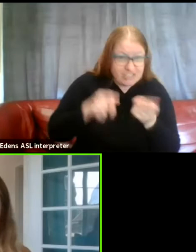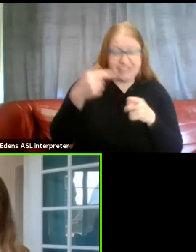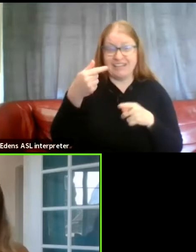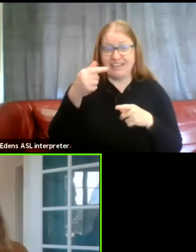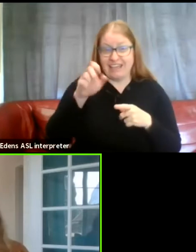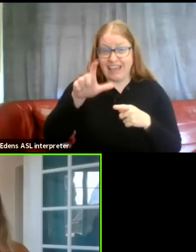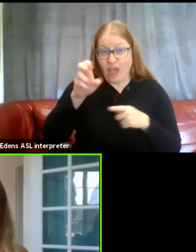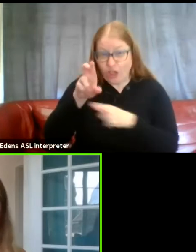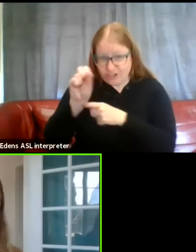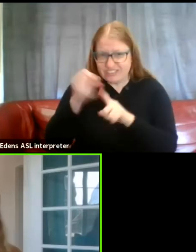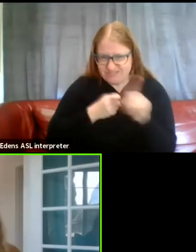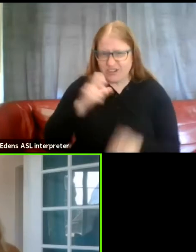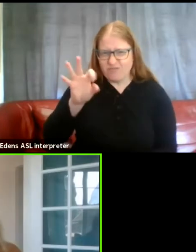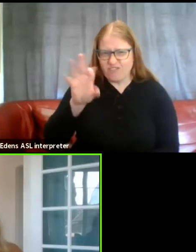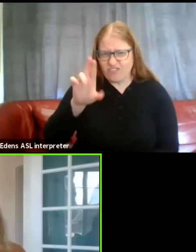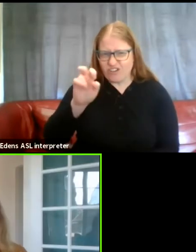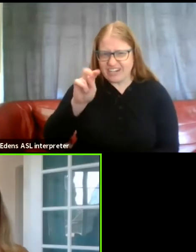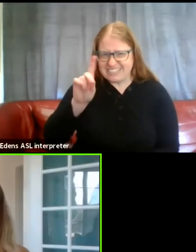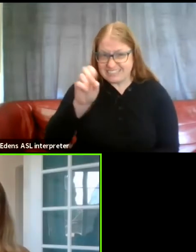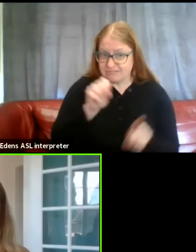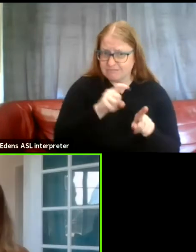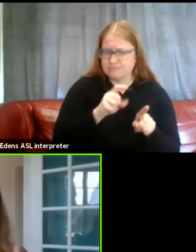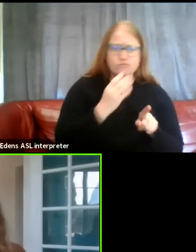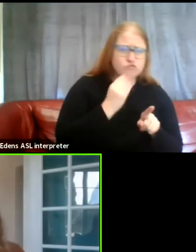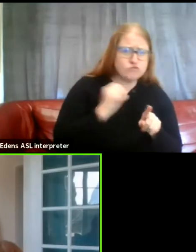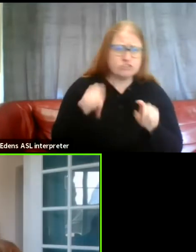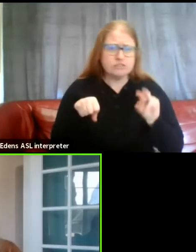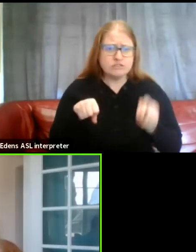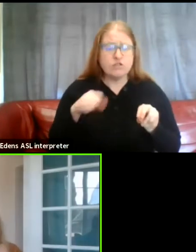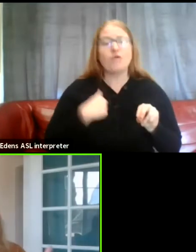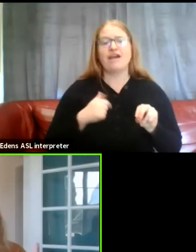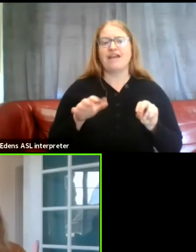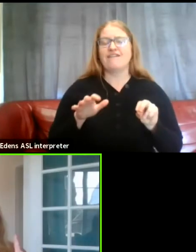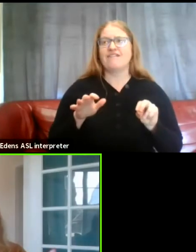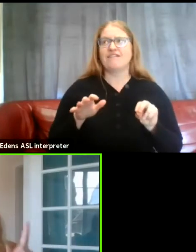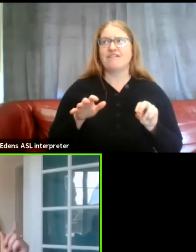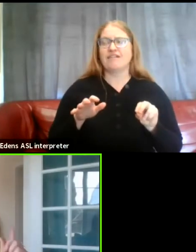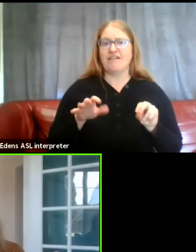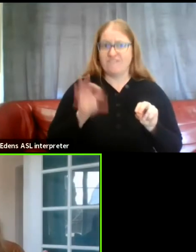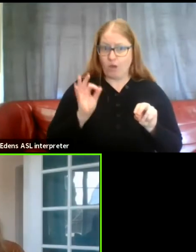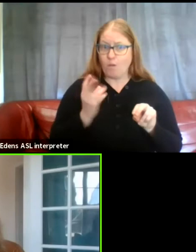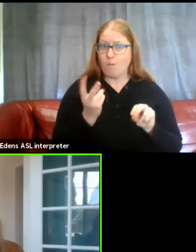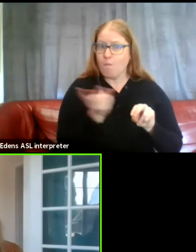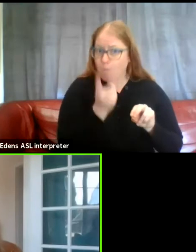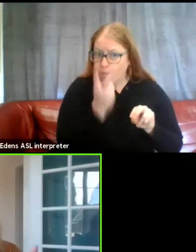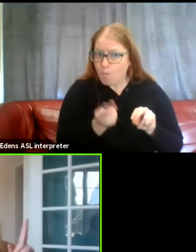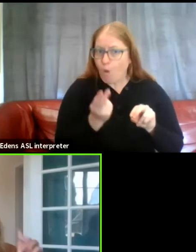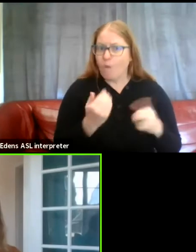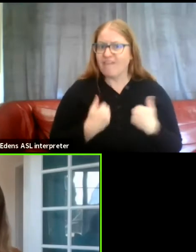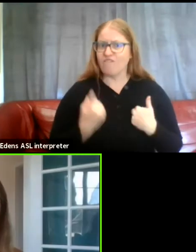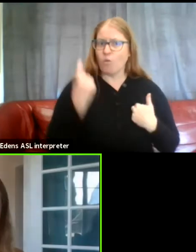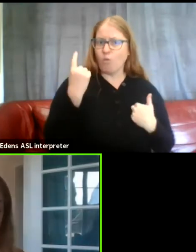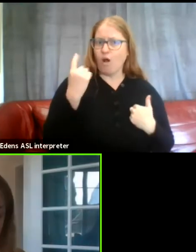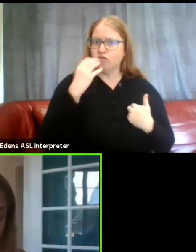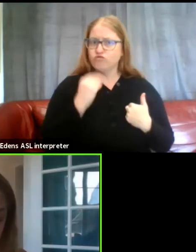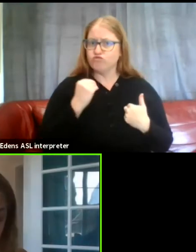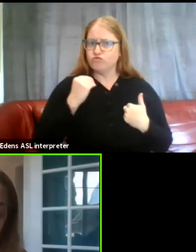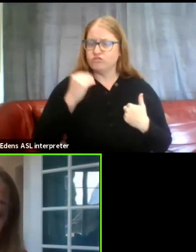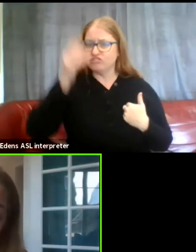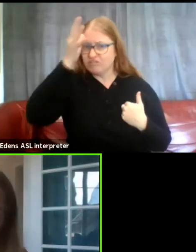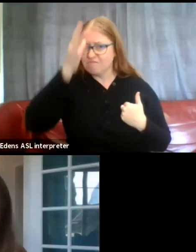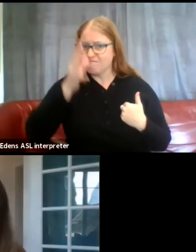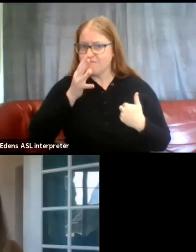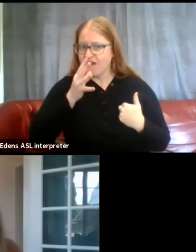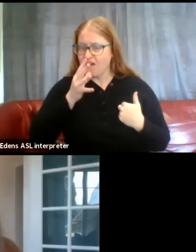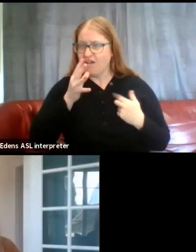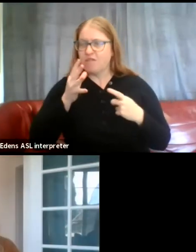and Monica Geller, are they or aren't they? And I think what I found was that they both definitely have one Jewish parent. The other parent is questionable.